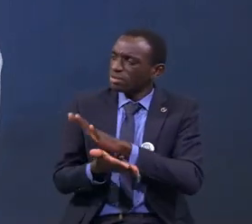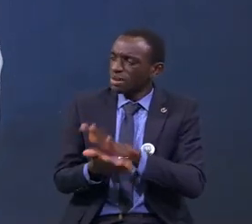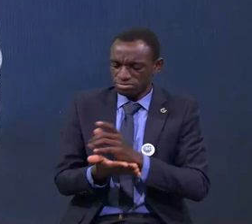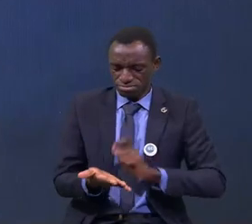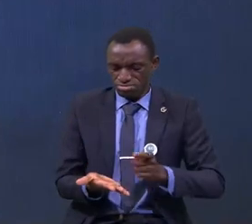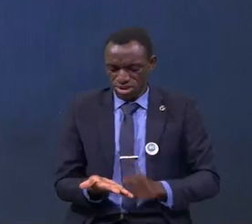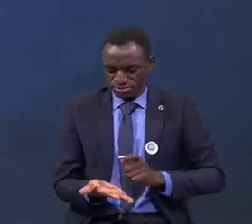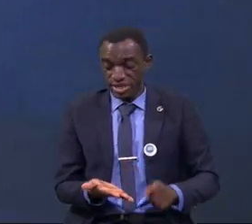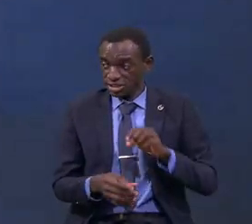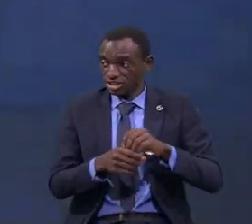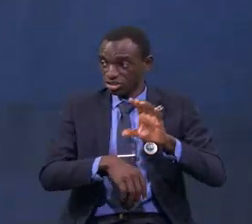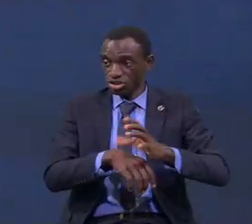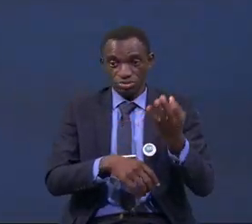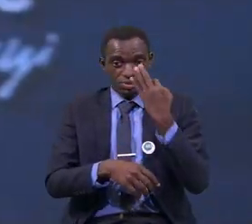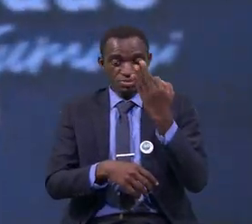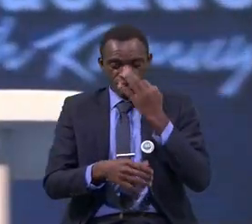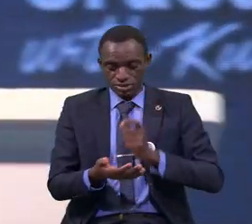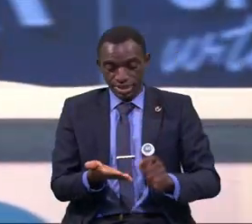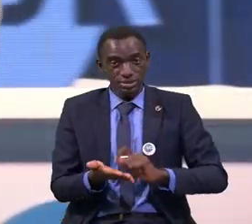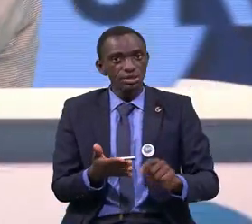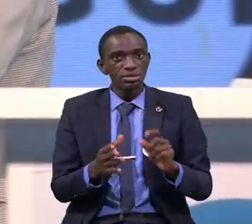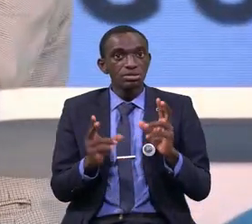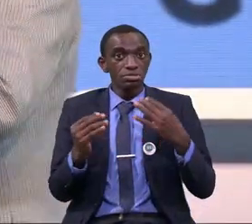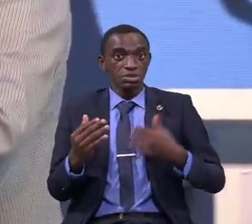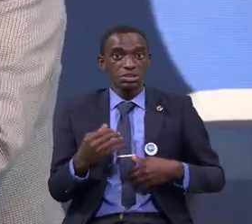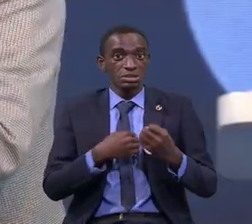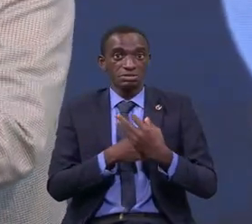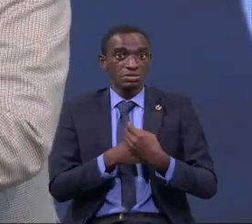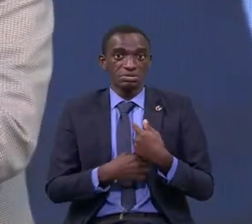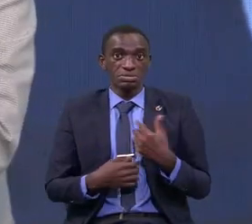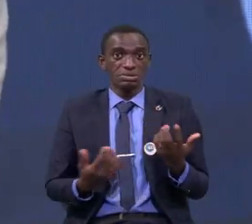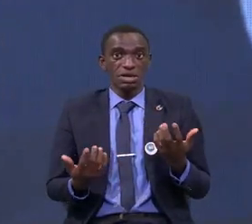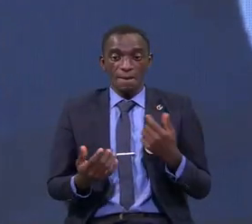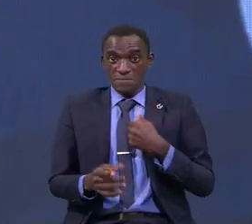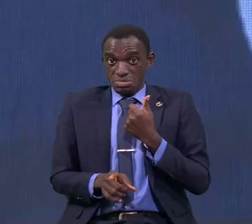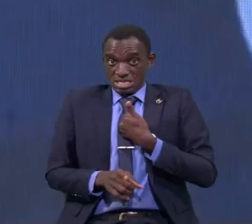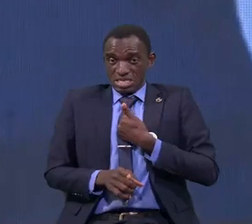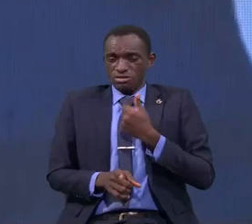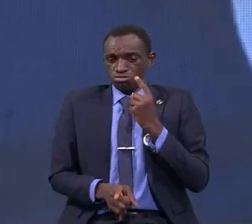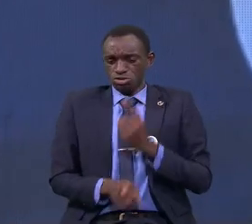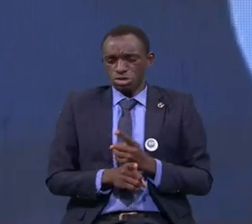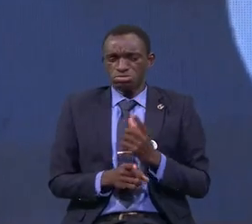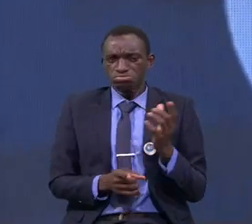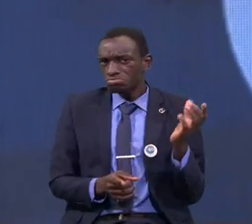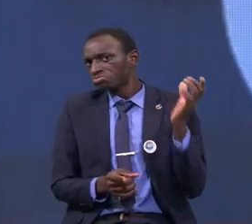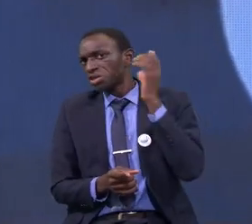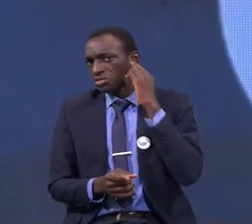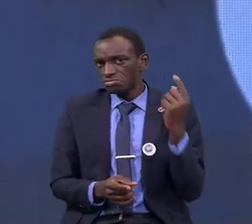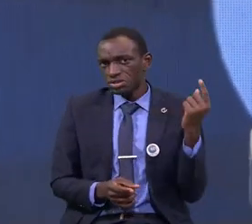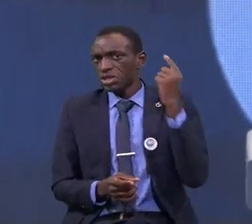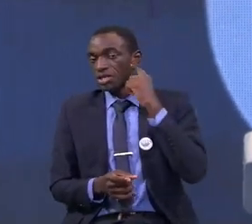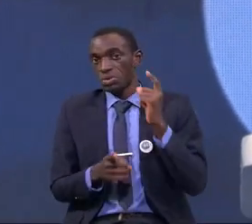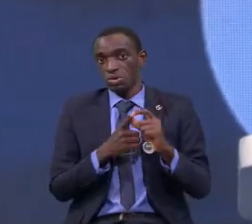taking notes at their preaching. I'm opening my Bible. I'm writing what I could